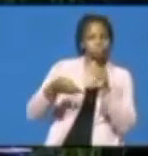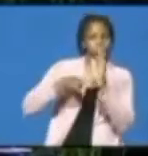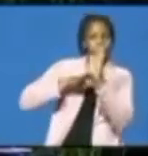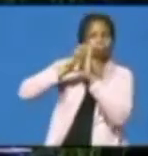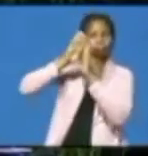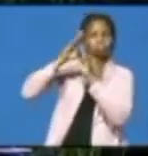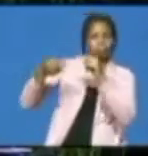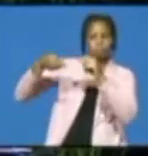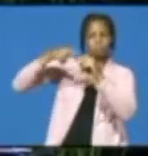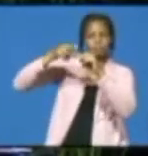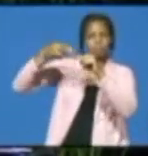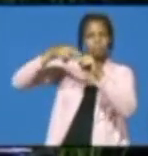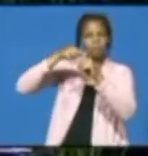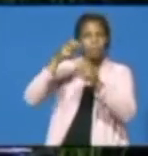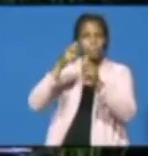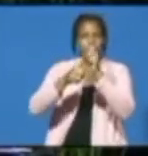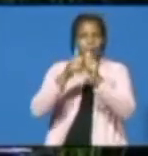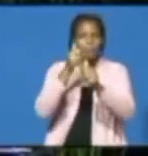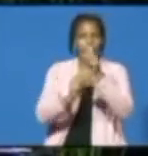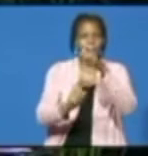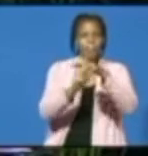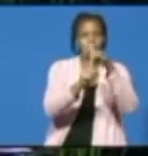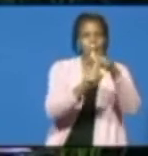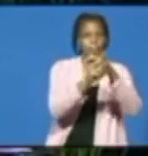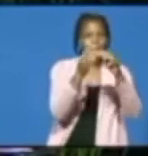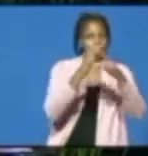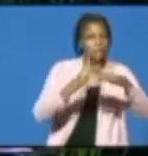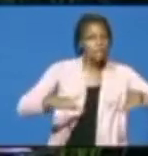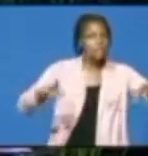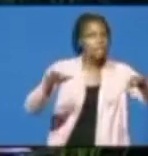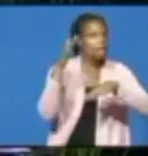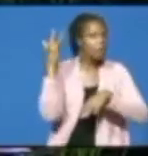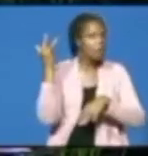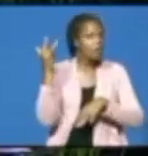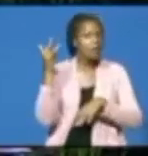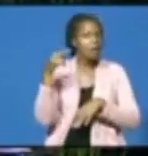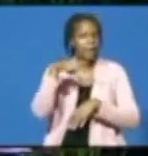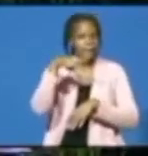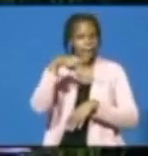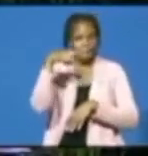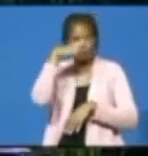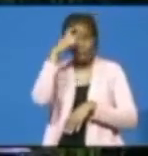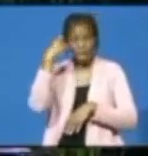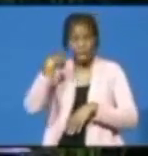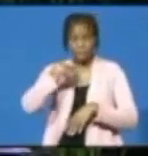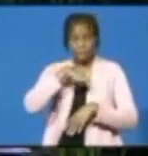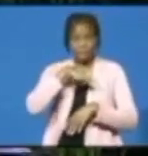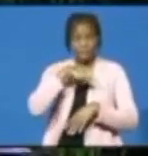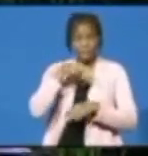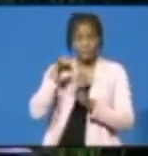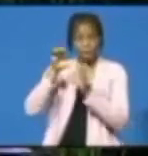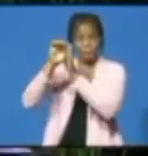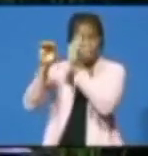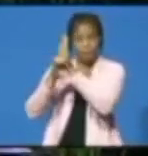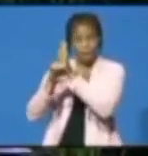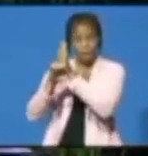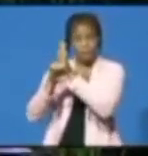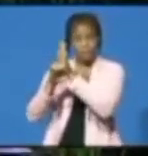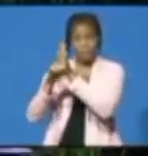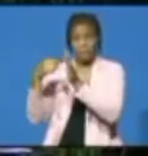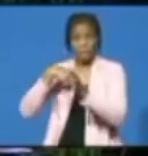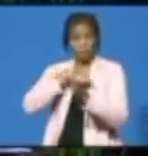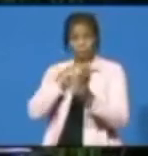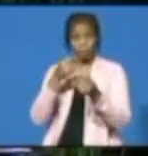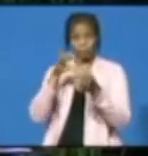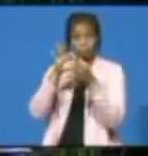Problems plaguing the land because we have moved away from, thus saith the Lord, we have